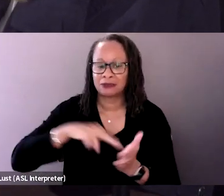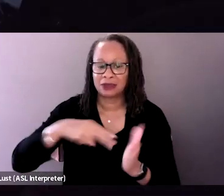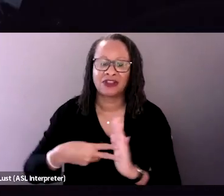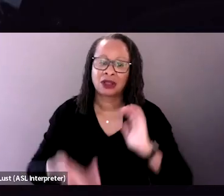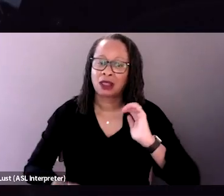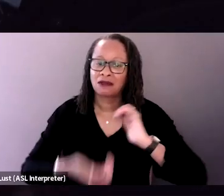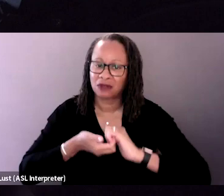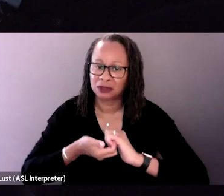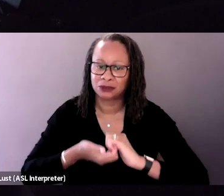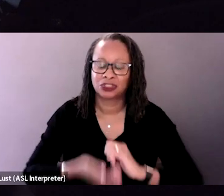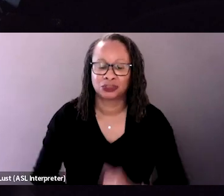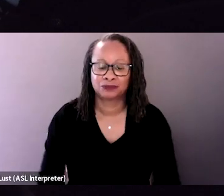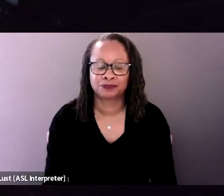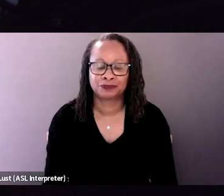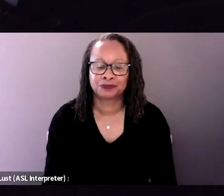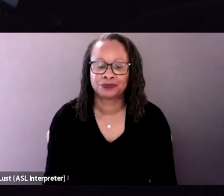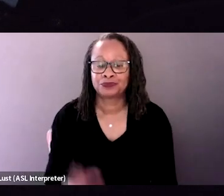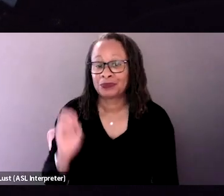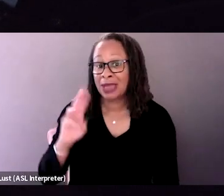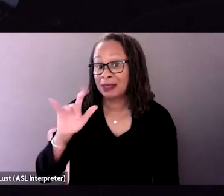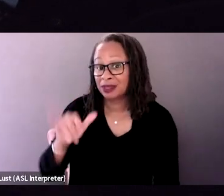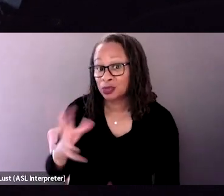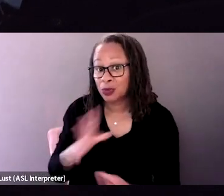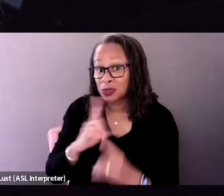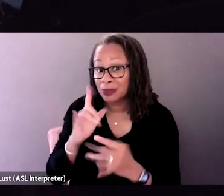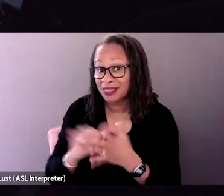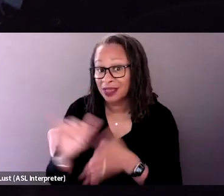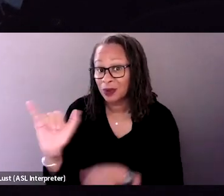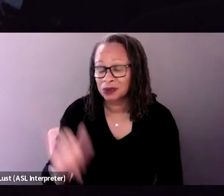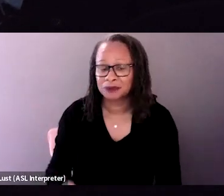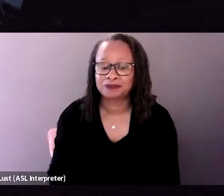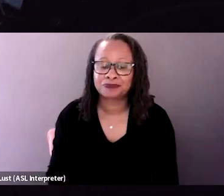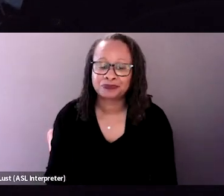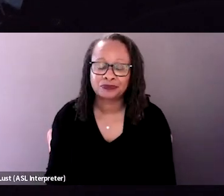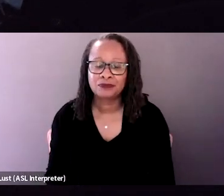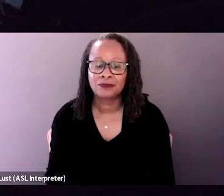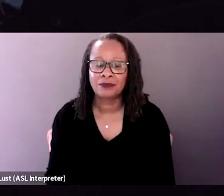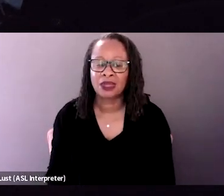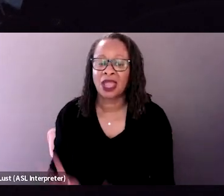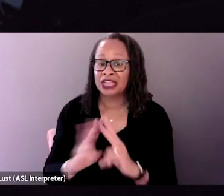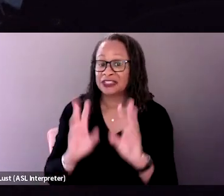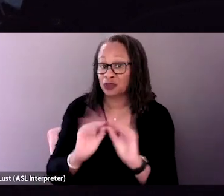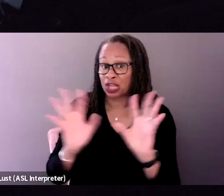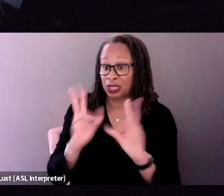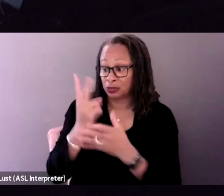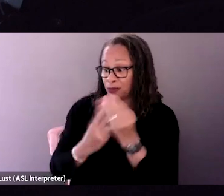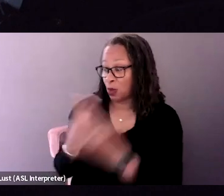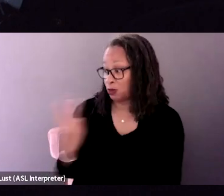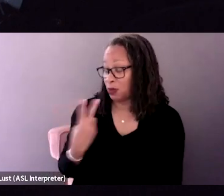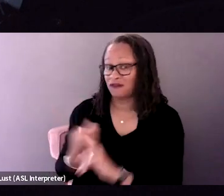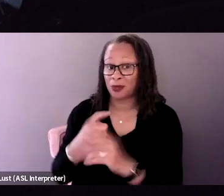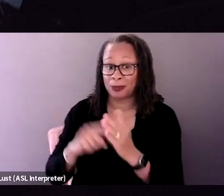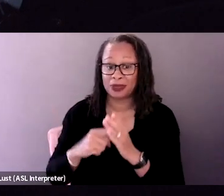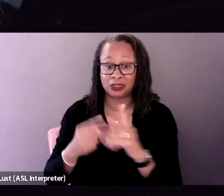collaboration. Emily, you want to speak to that too? Yeah, I think it was very clear to both of us from the beginning that to tell